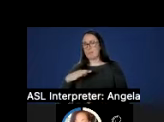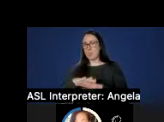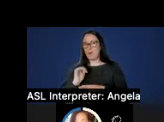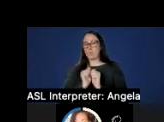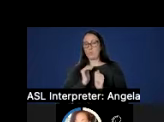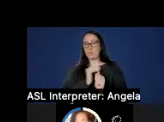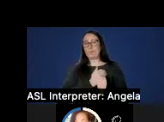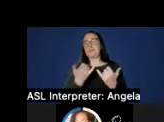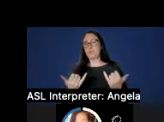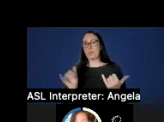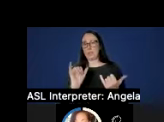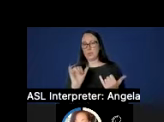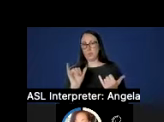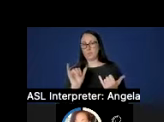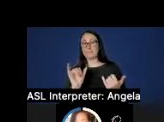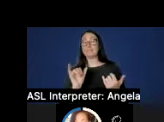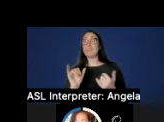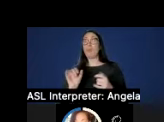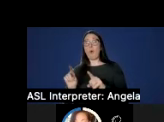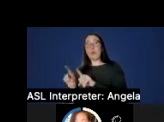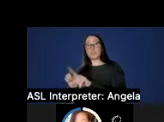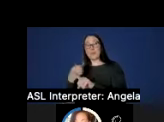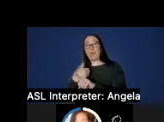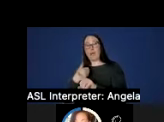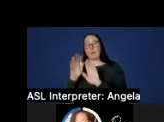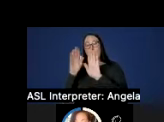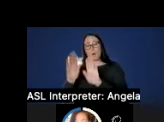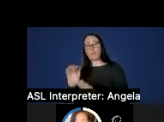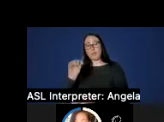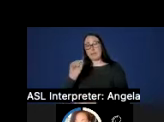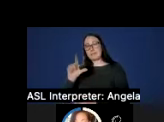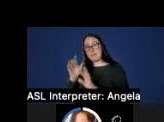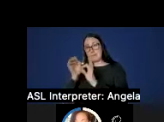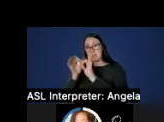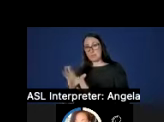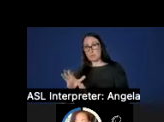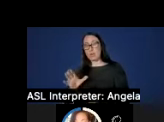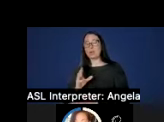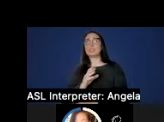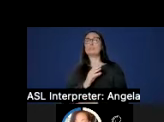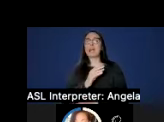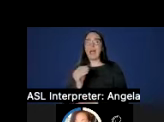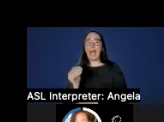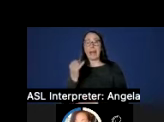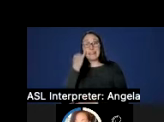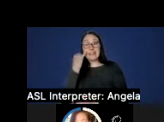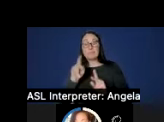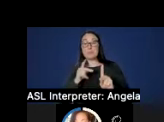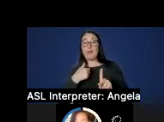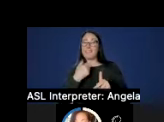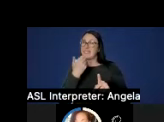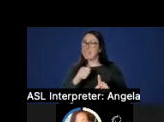have our wonderful ASL interpreters. And if folks are having any